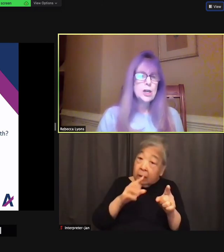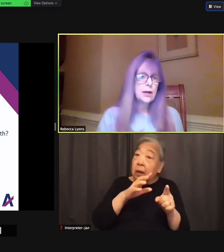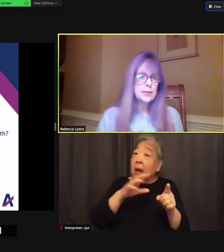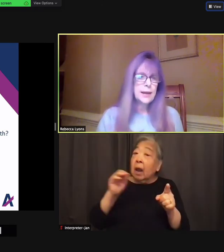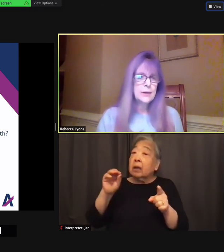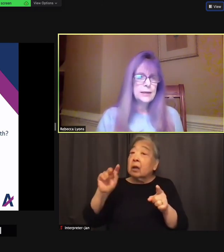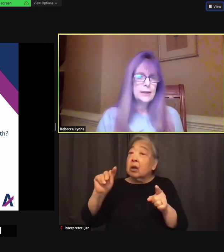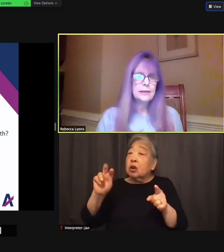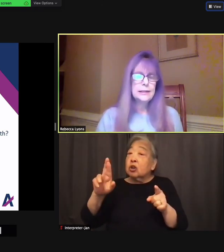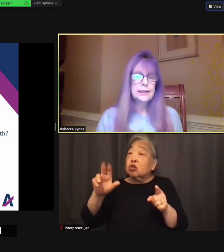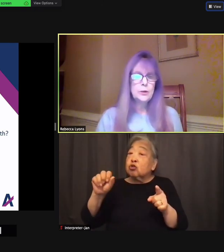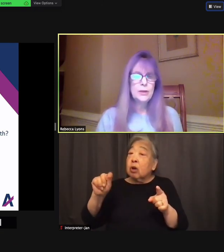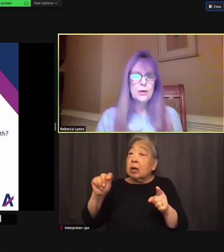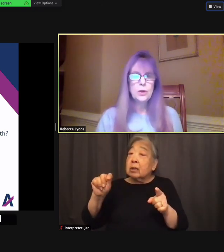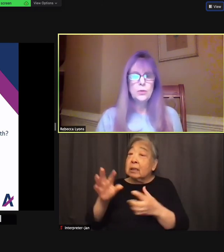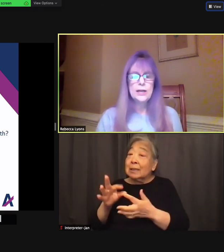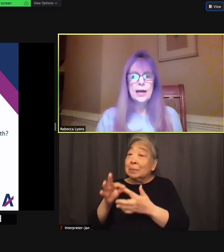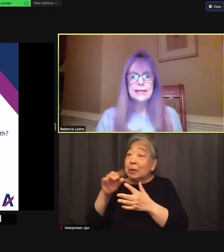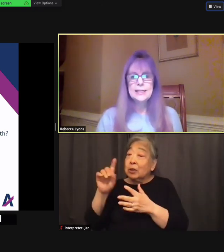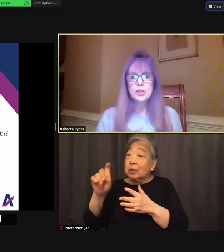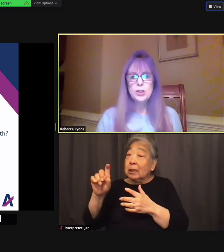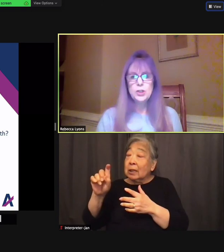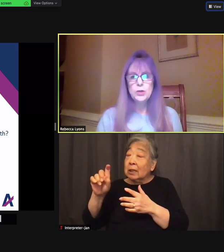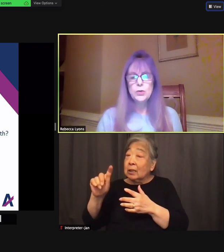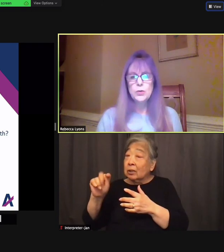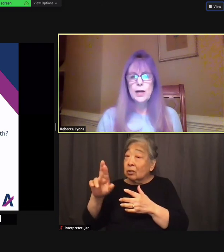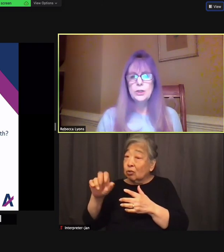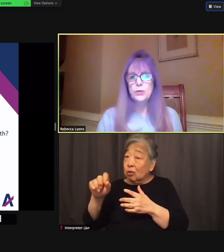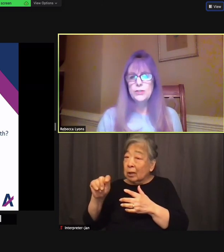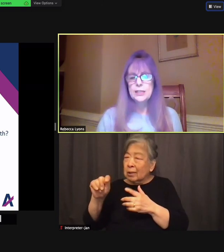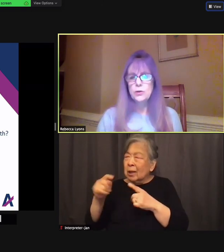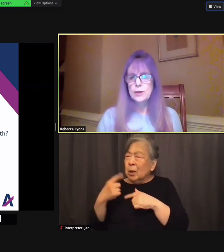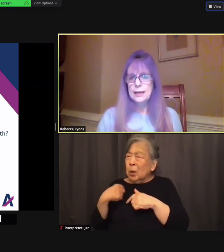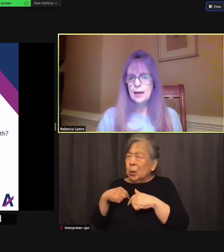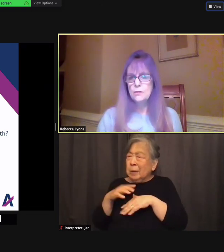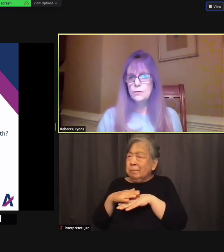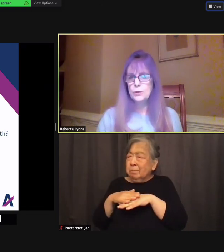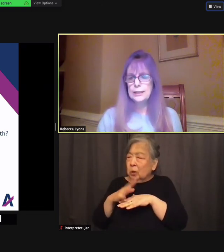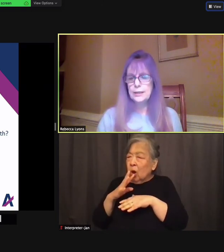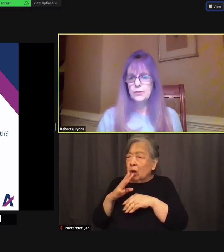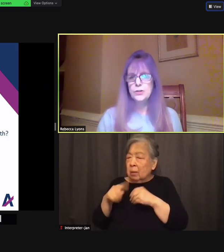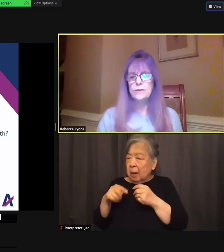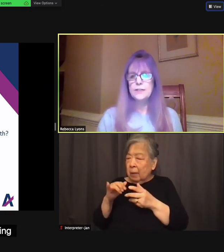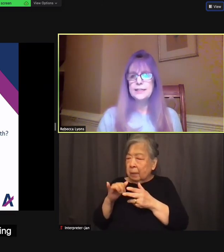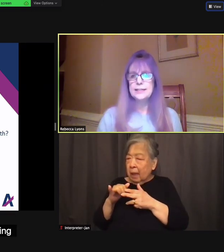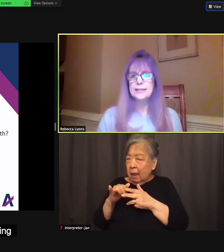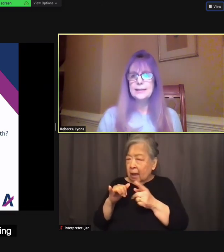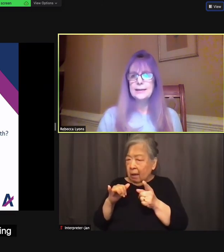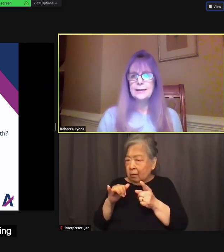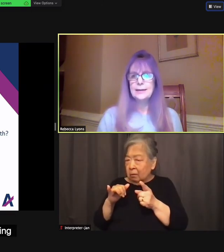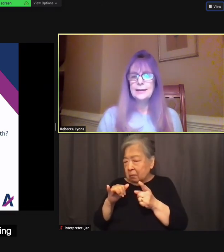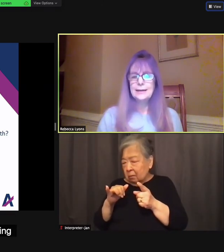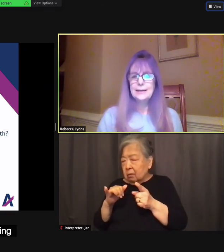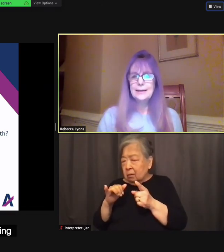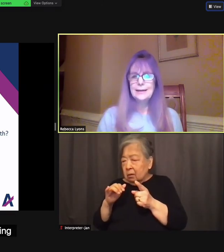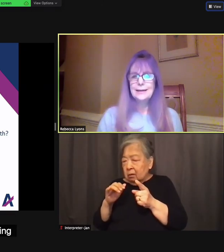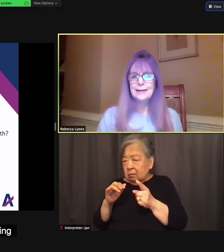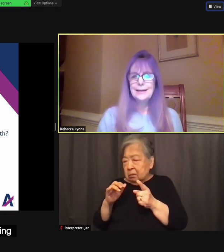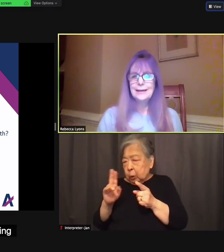I talked about it a little bit when we got into using your account for legal services.